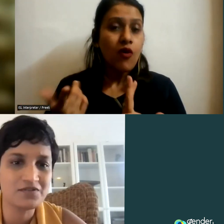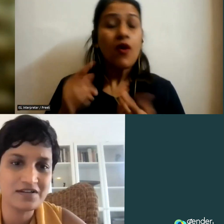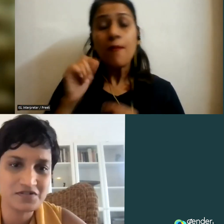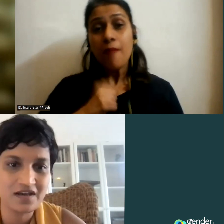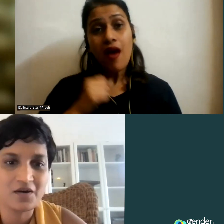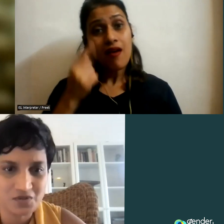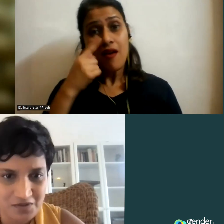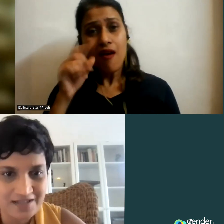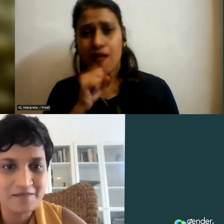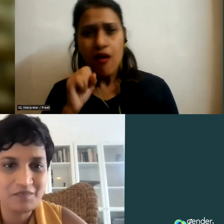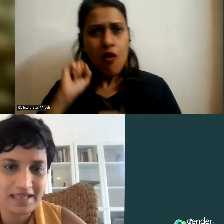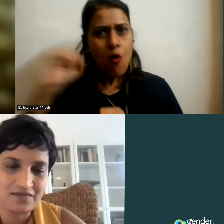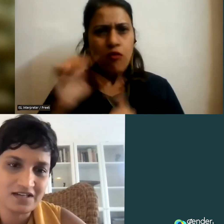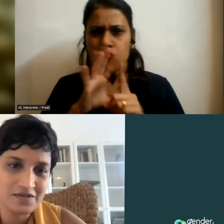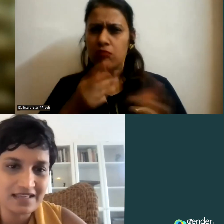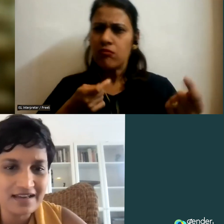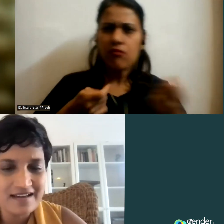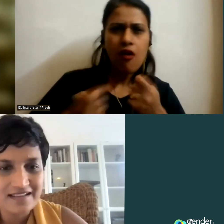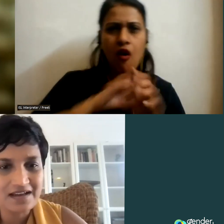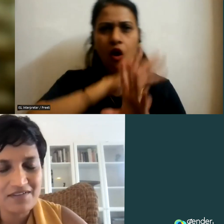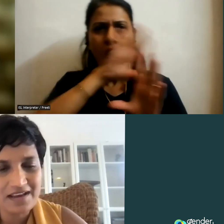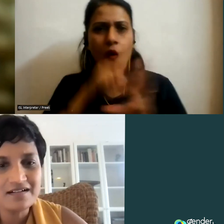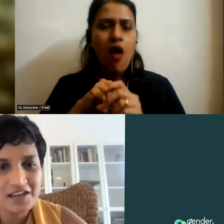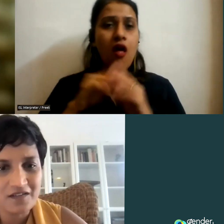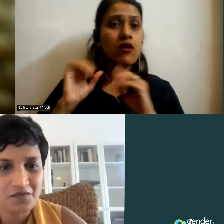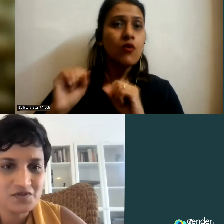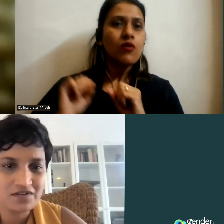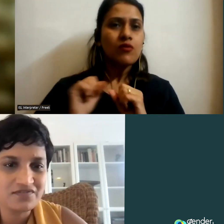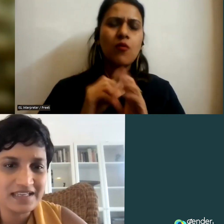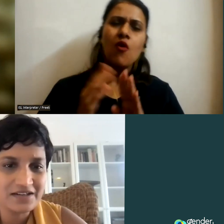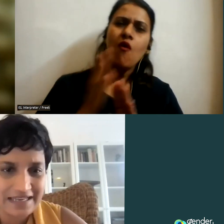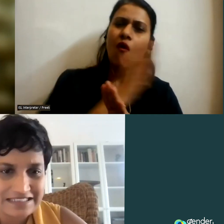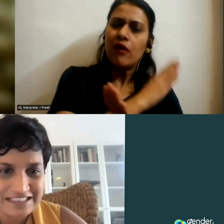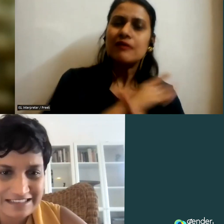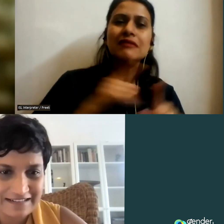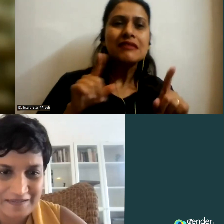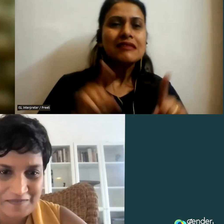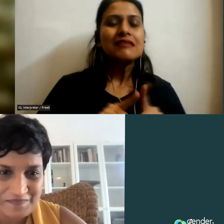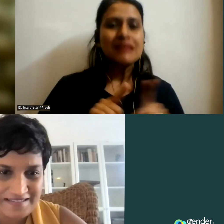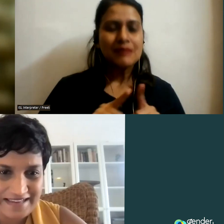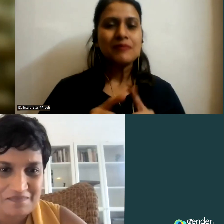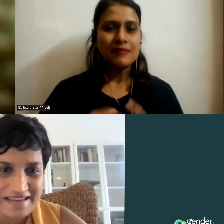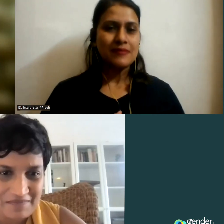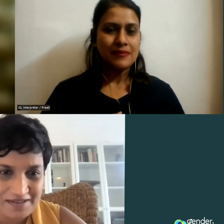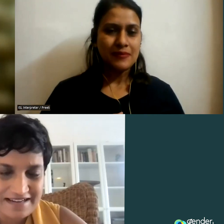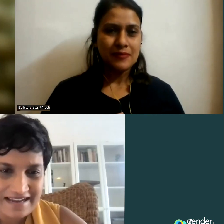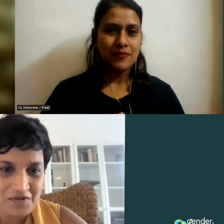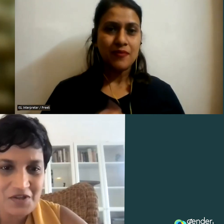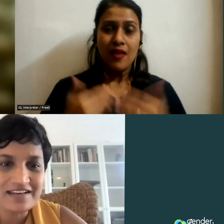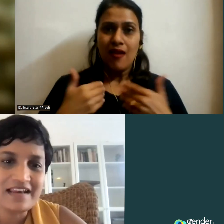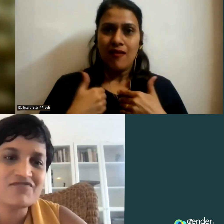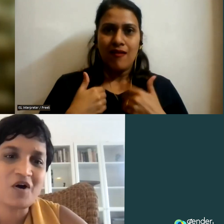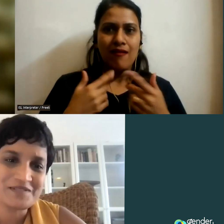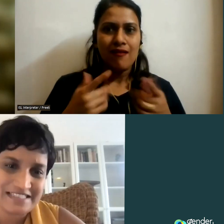irrespective of how the rest of the household behaved, right? So I think very early on, that was sort of ingrained in me, but it